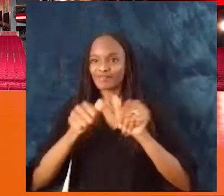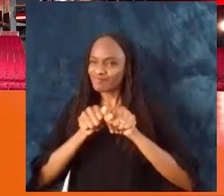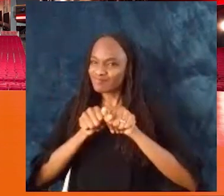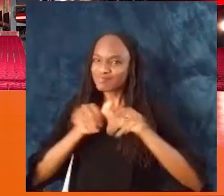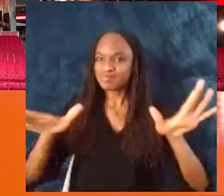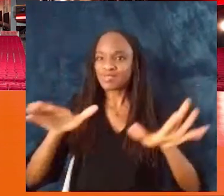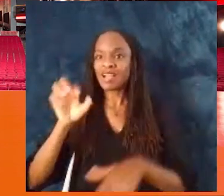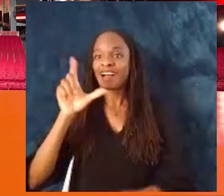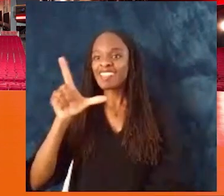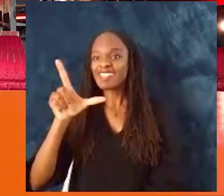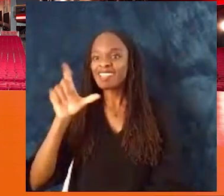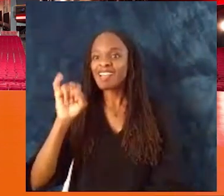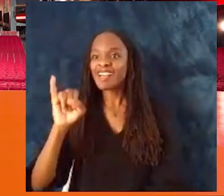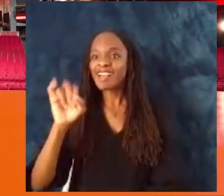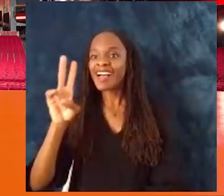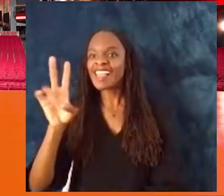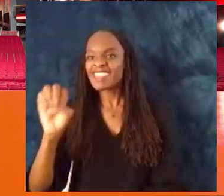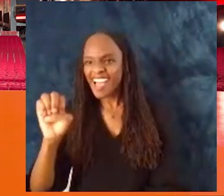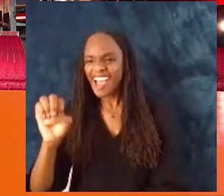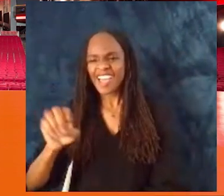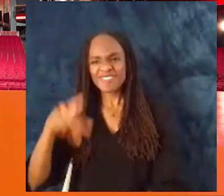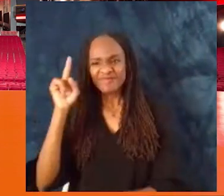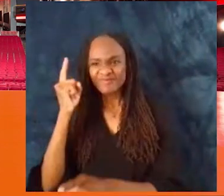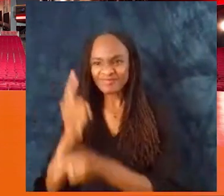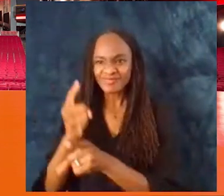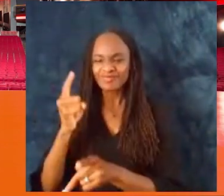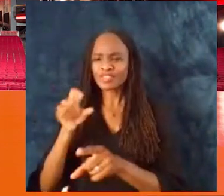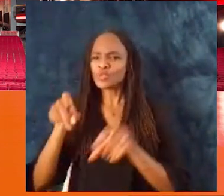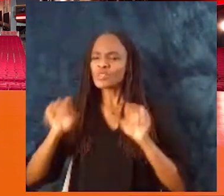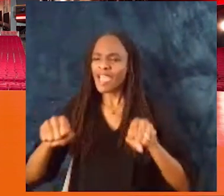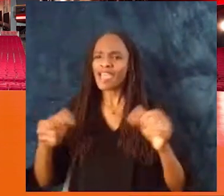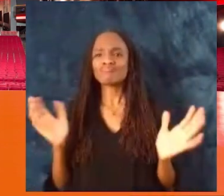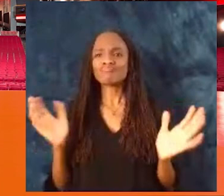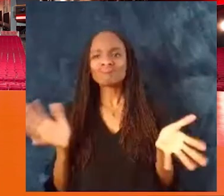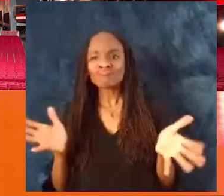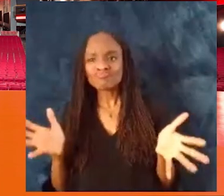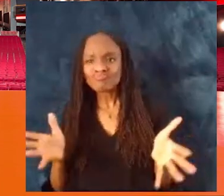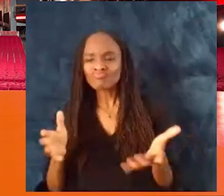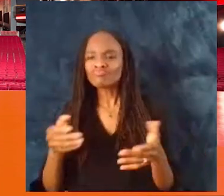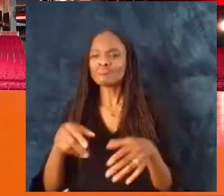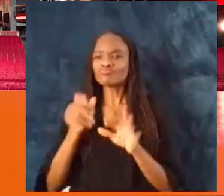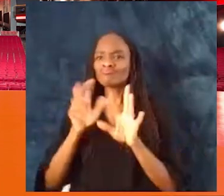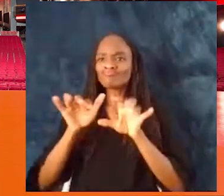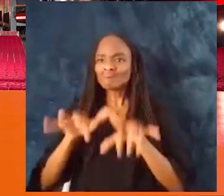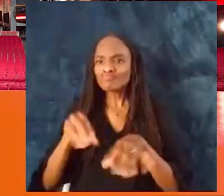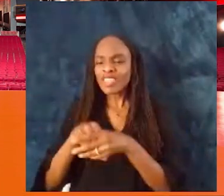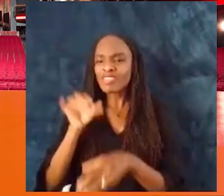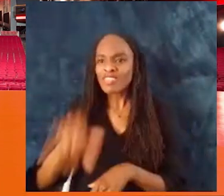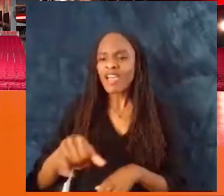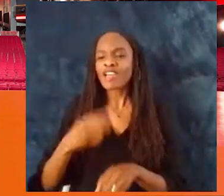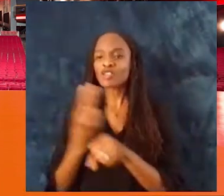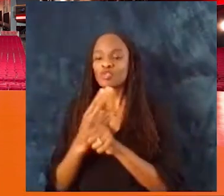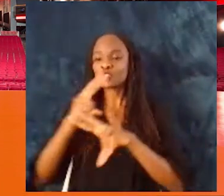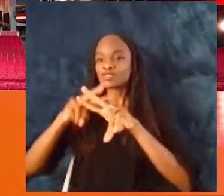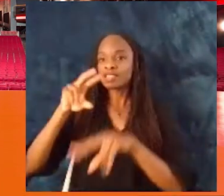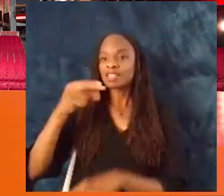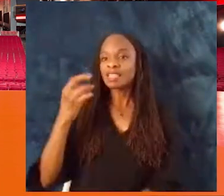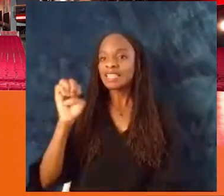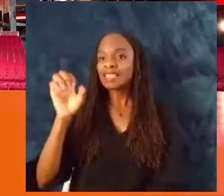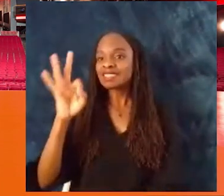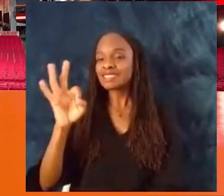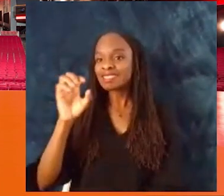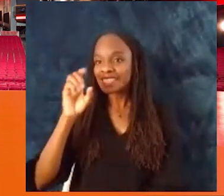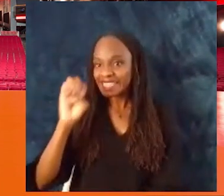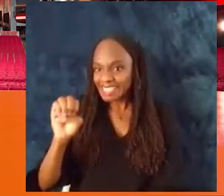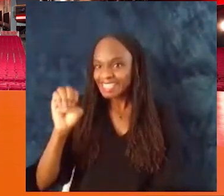We're live, baby. So talk to us in the chat box. Hit us up online. Use the hashtag EDFC2021